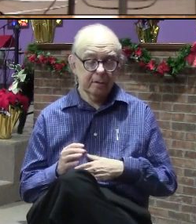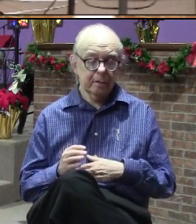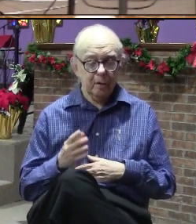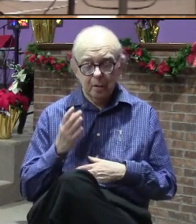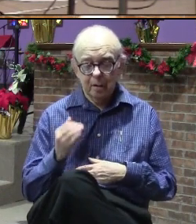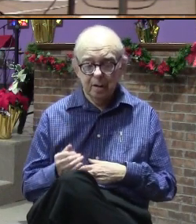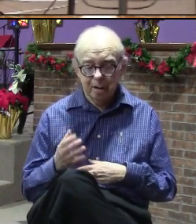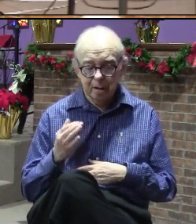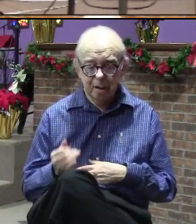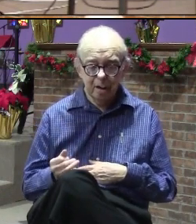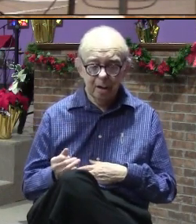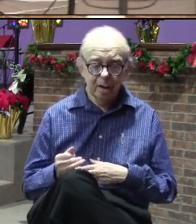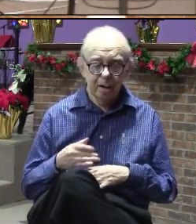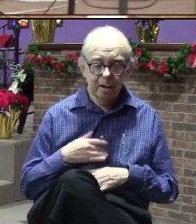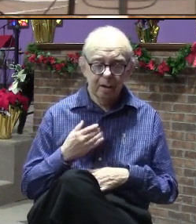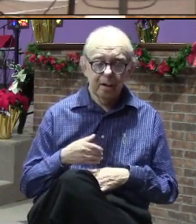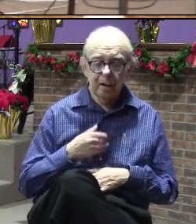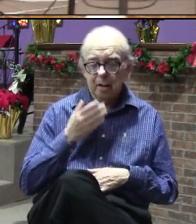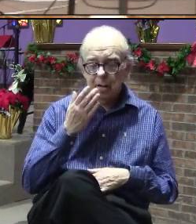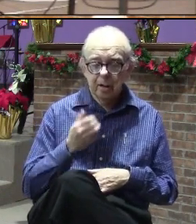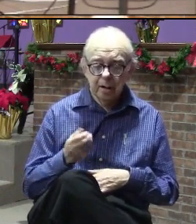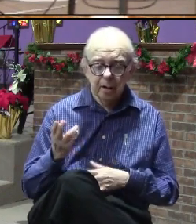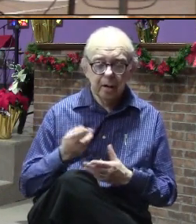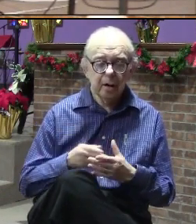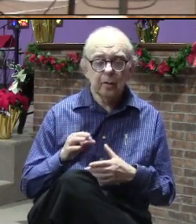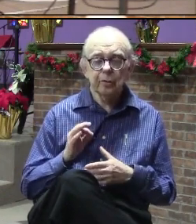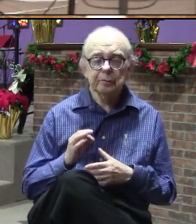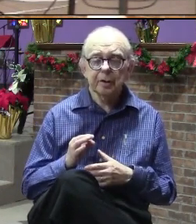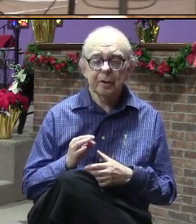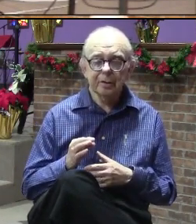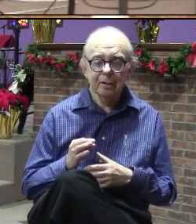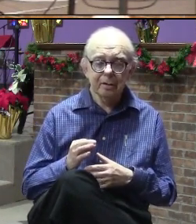Why? Because he felt the presence of the Holy Spirit.